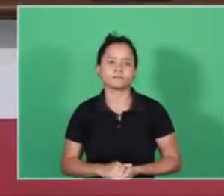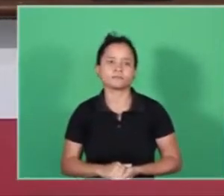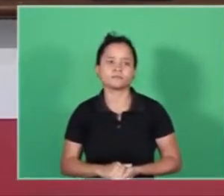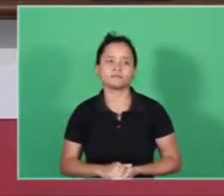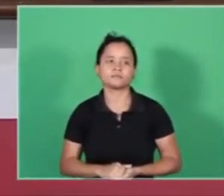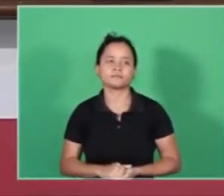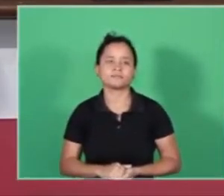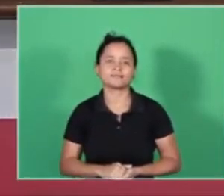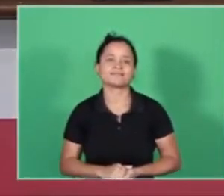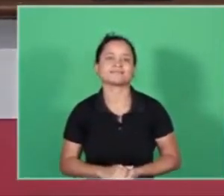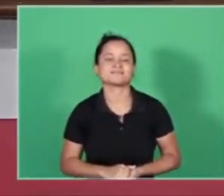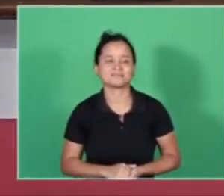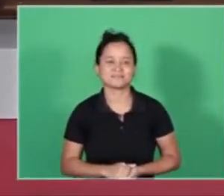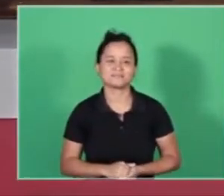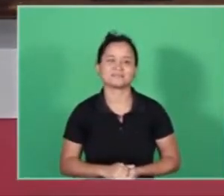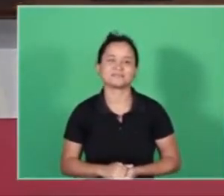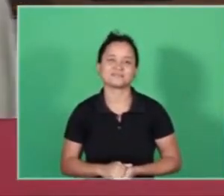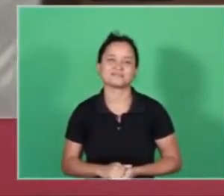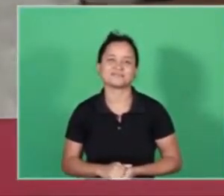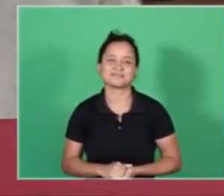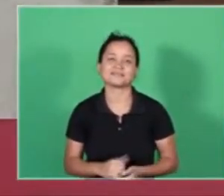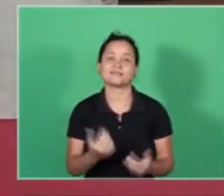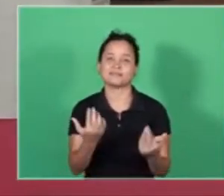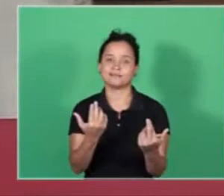and philosophy came together.